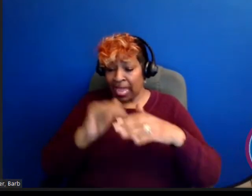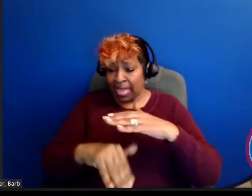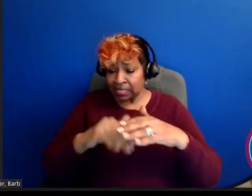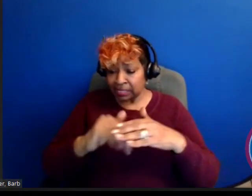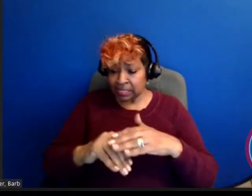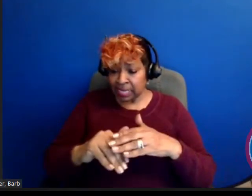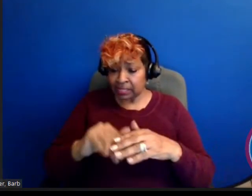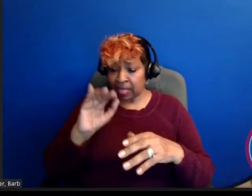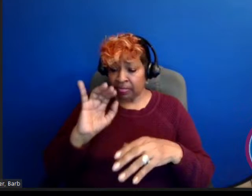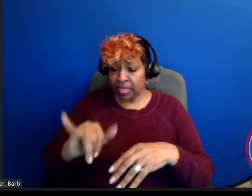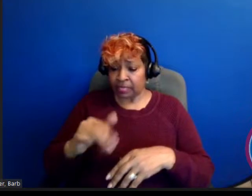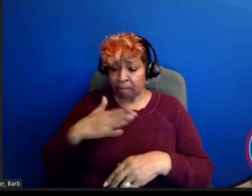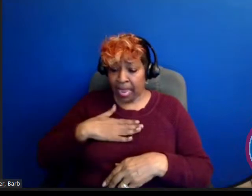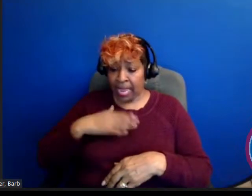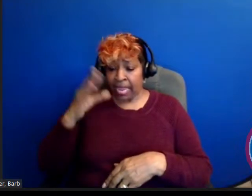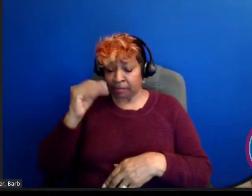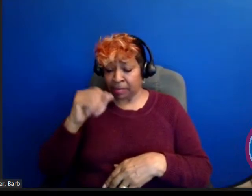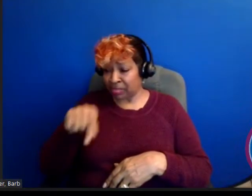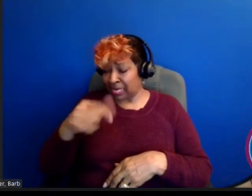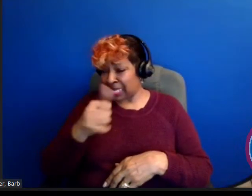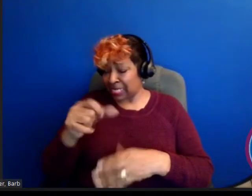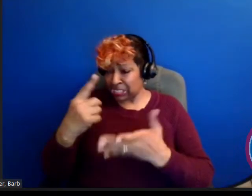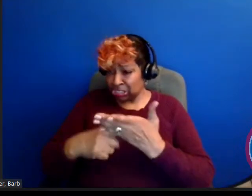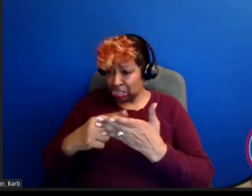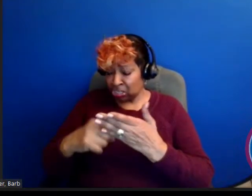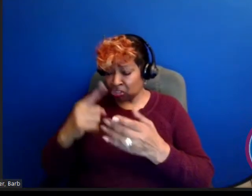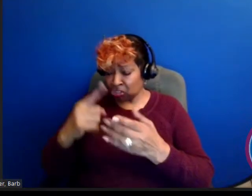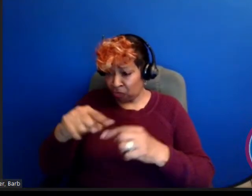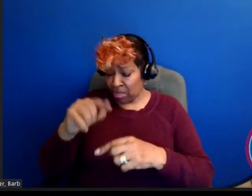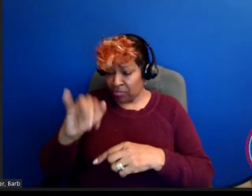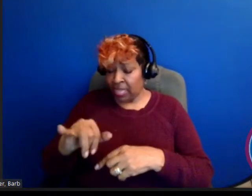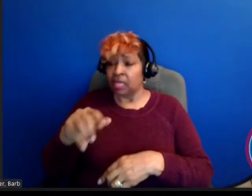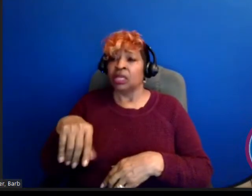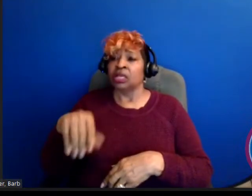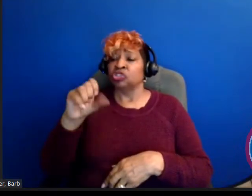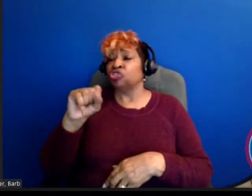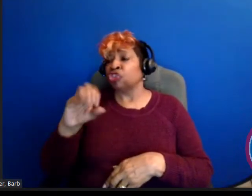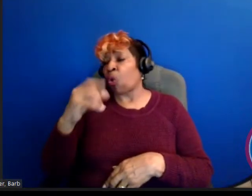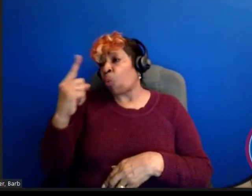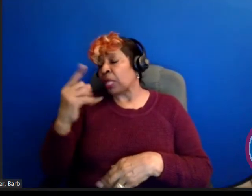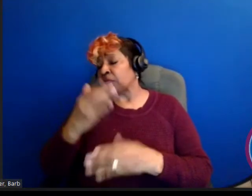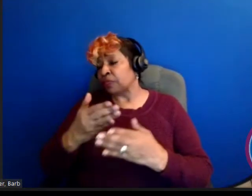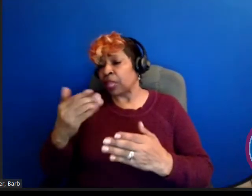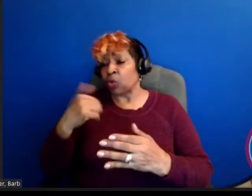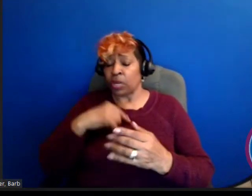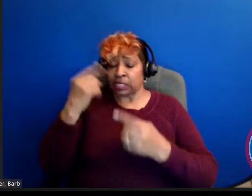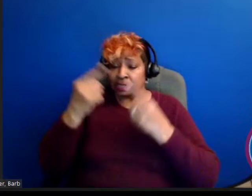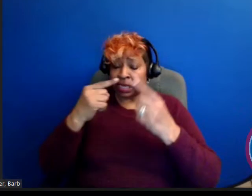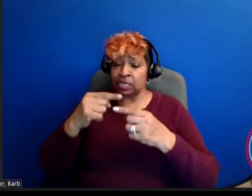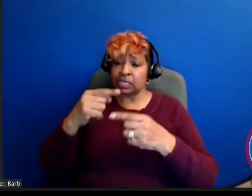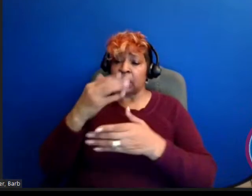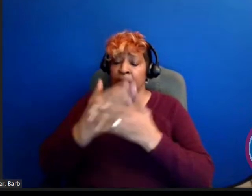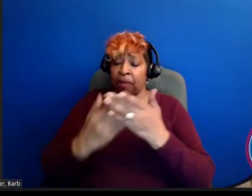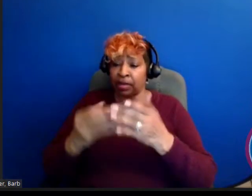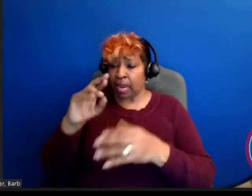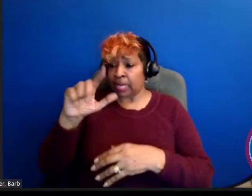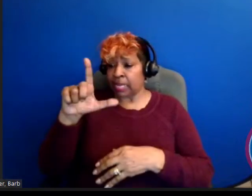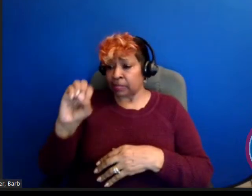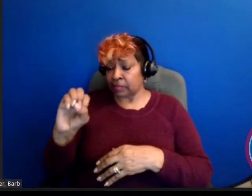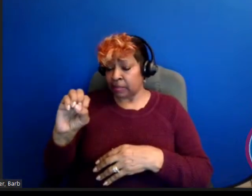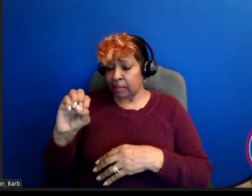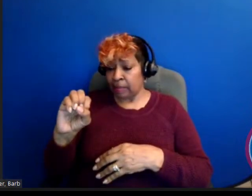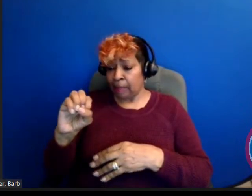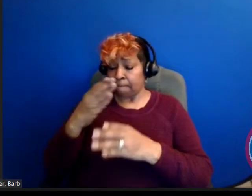that? So one of the items that we're considering as a part of the red line extension bus changes down